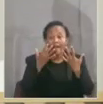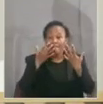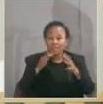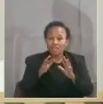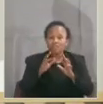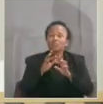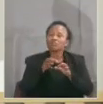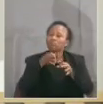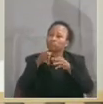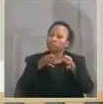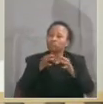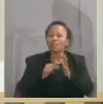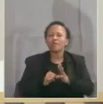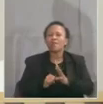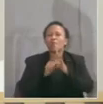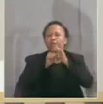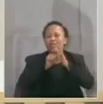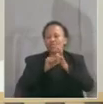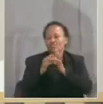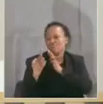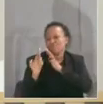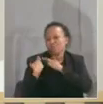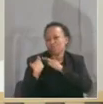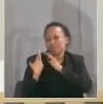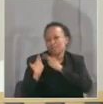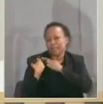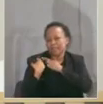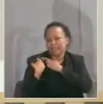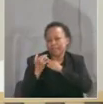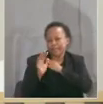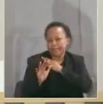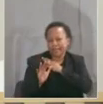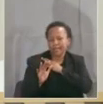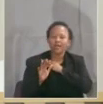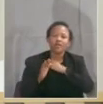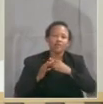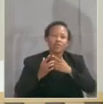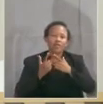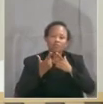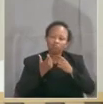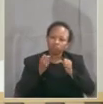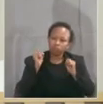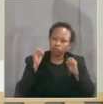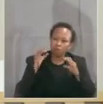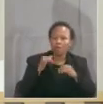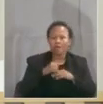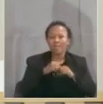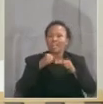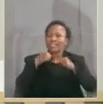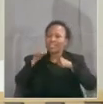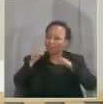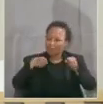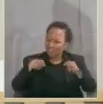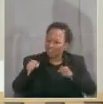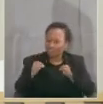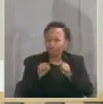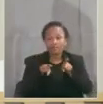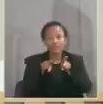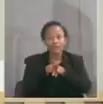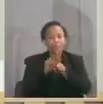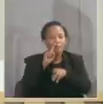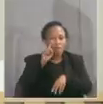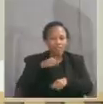the key responsibility is talking to the dissemination or ensuring that